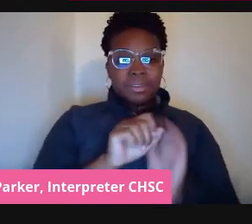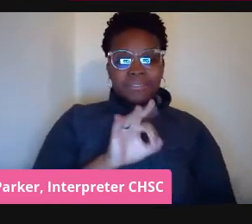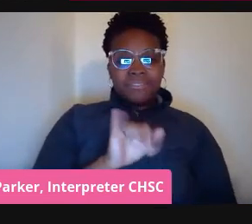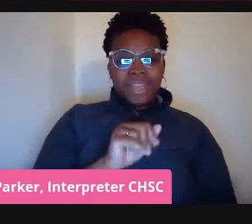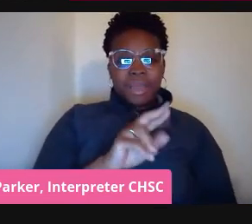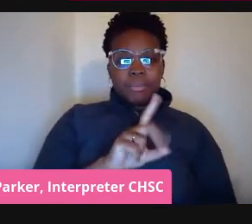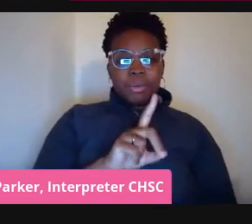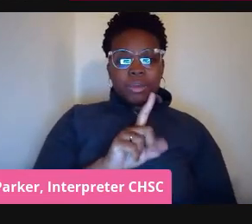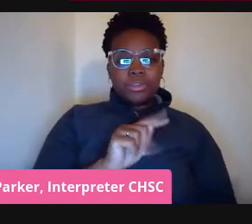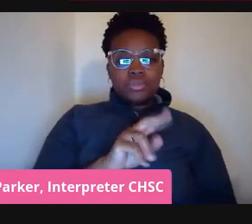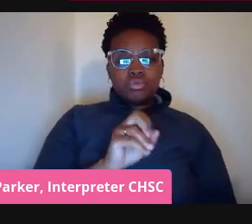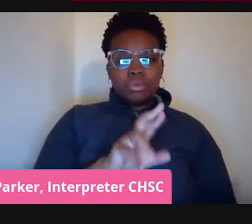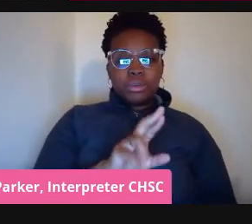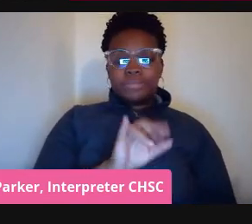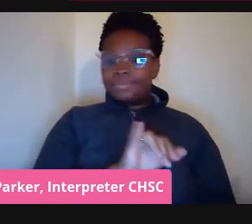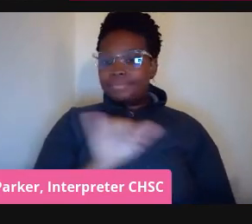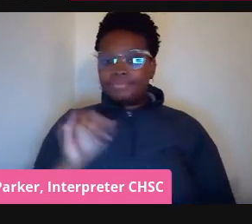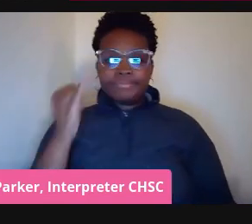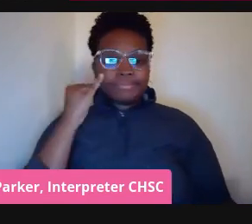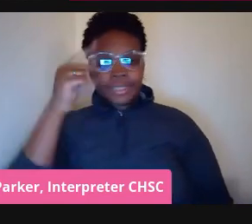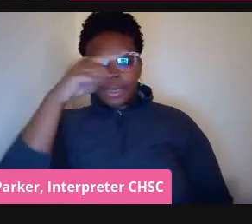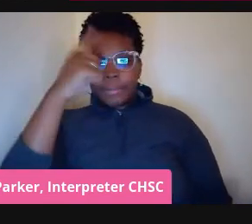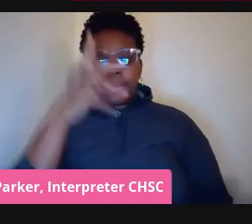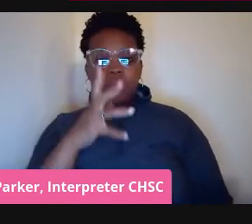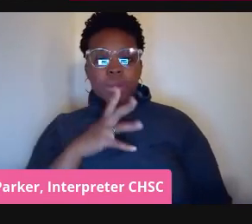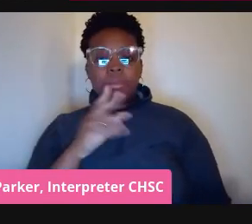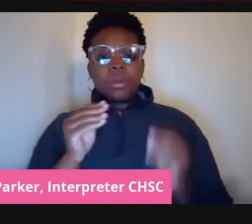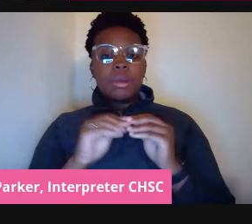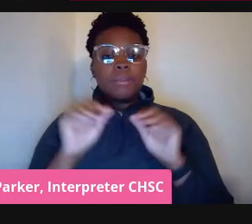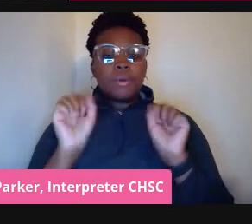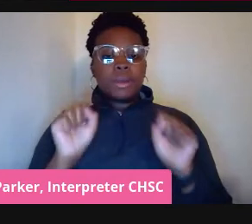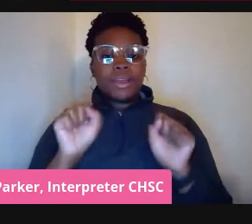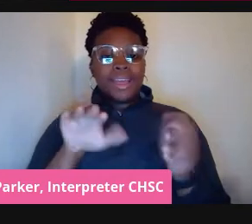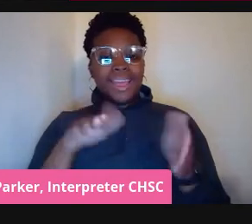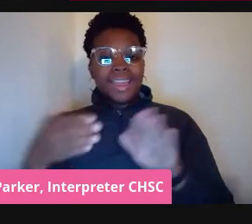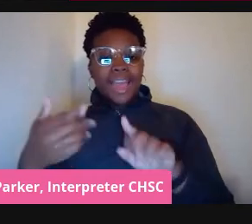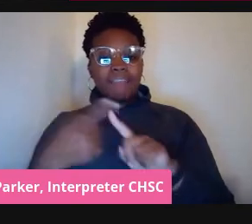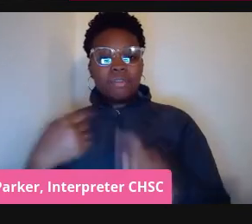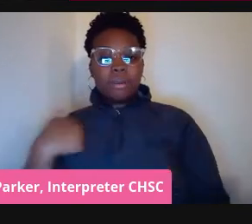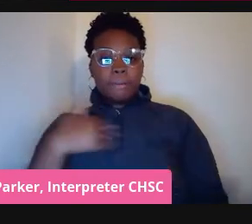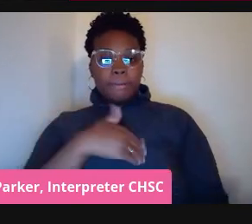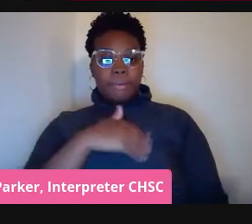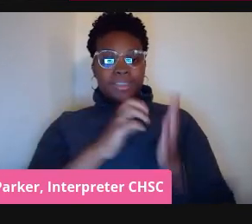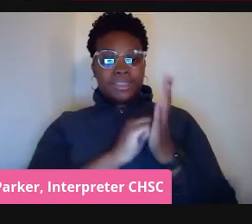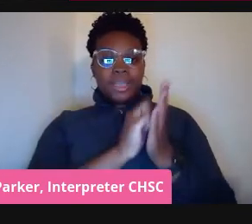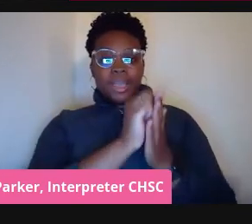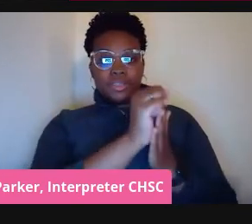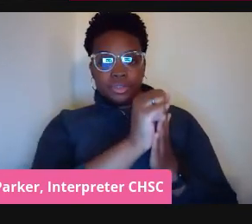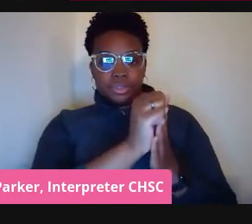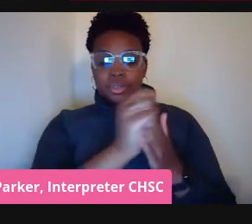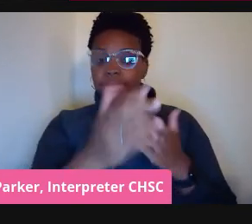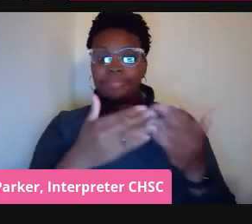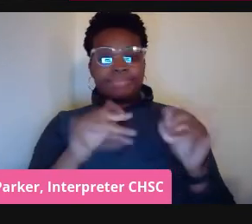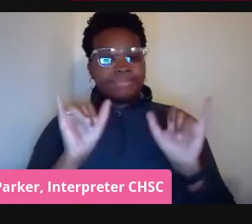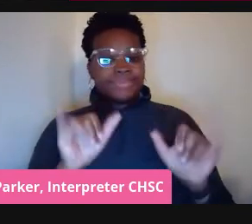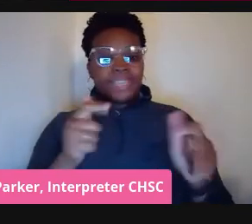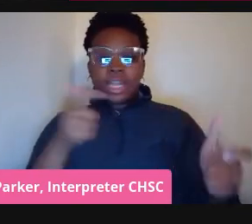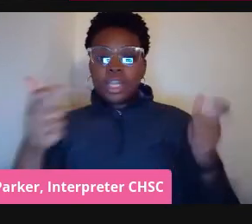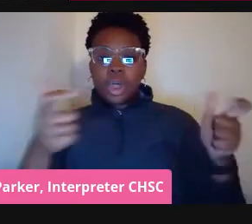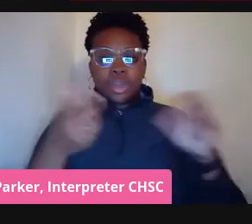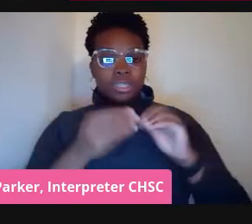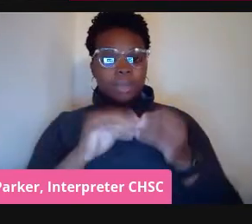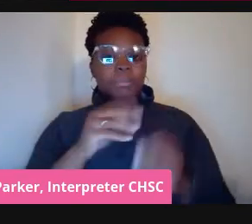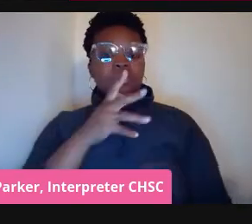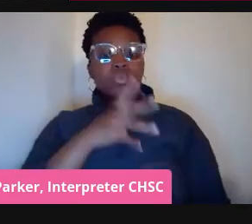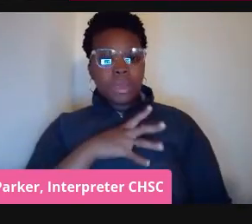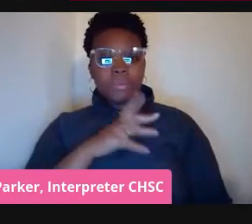like Black women are more likely to die from breast cancer, even though there are large numbers of women of